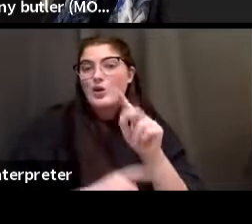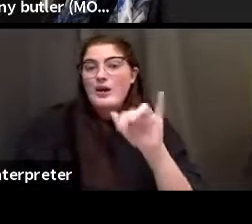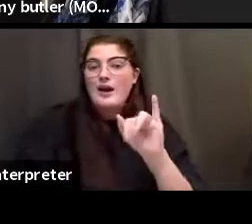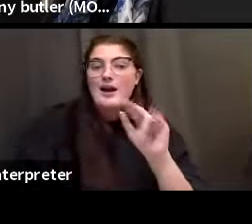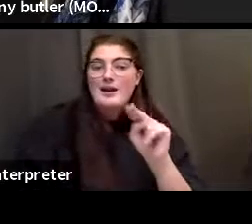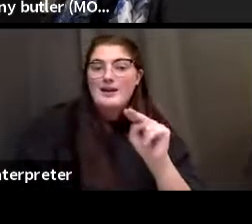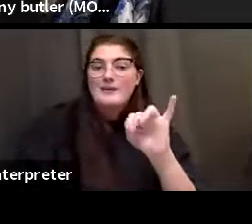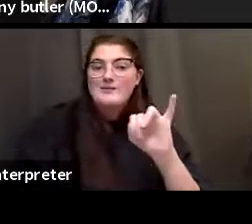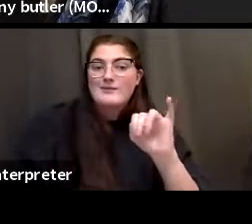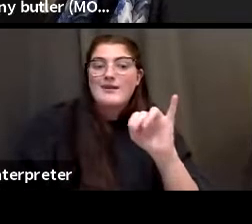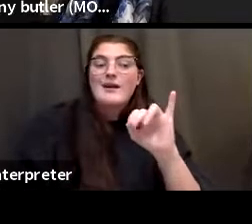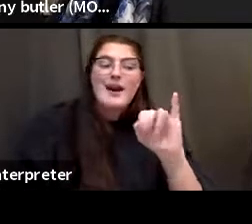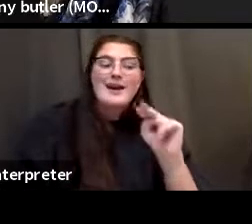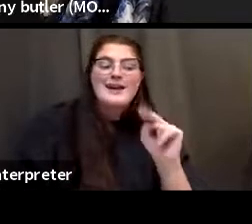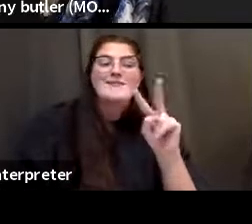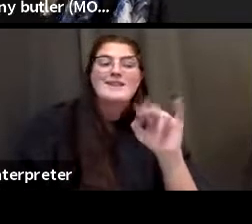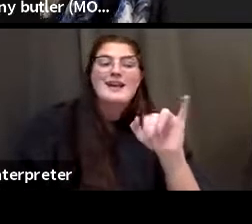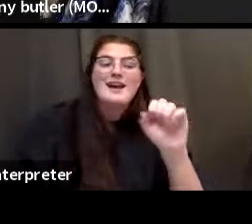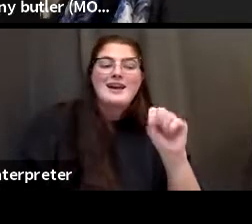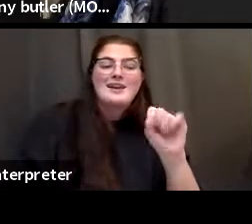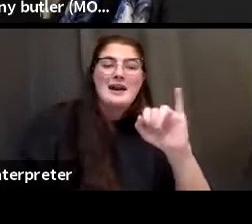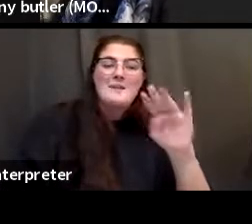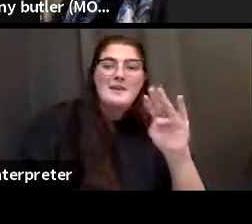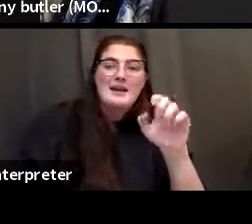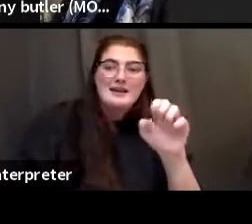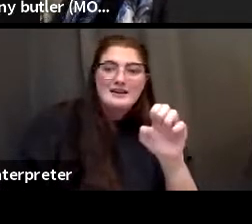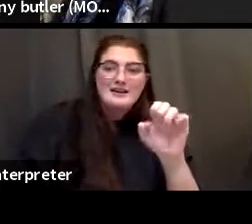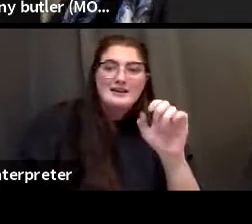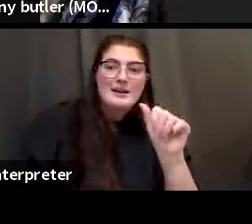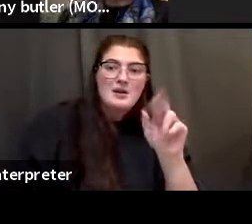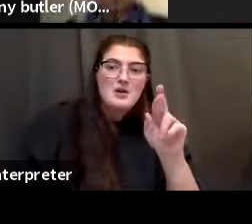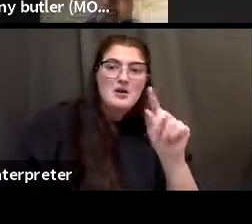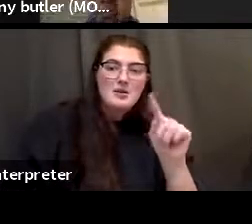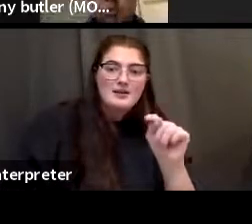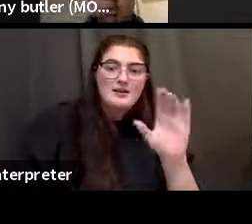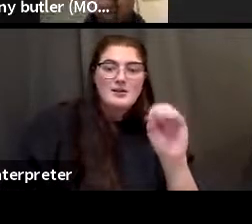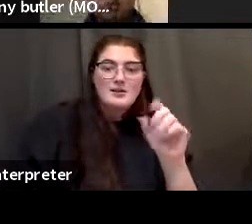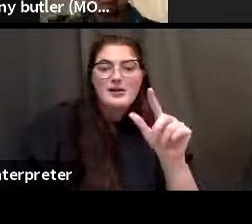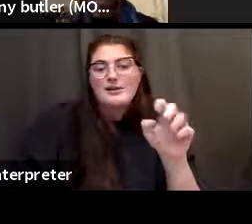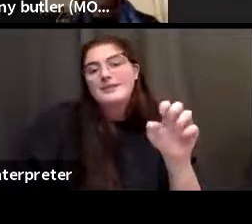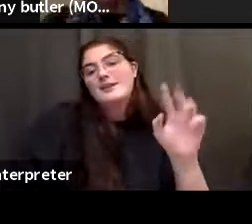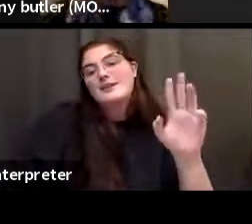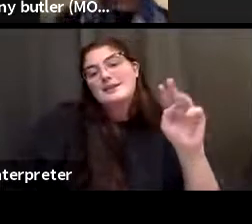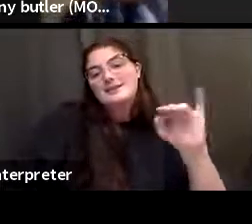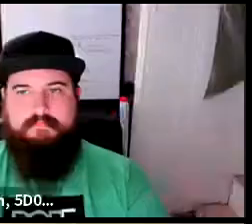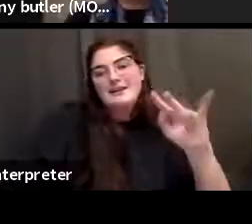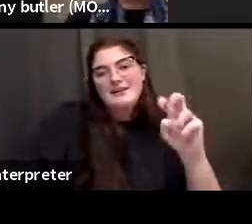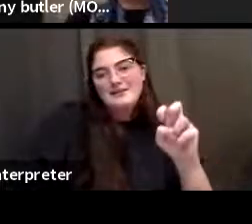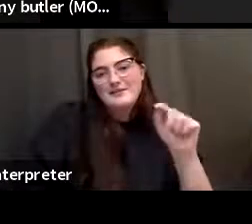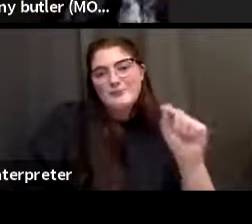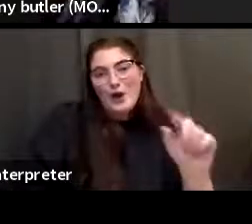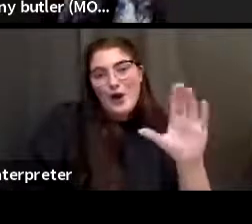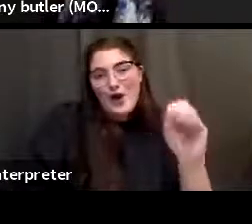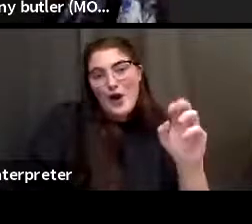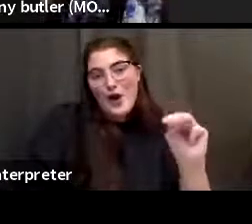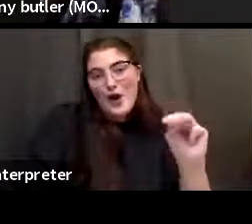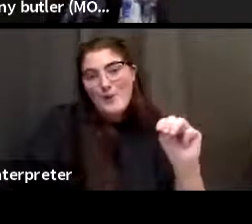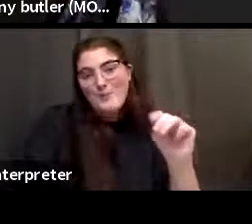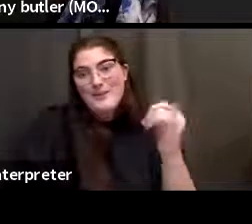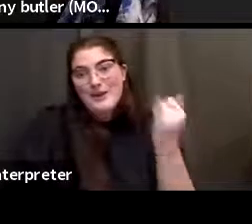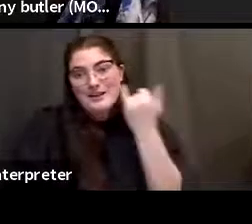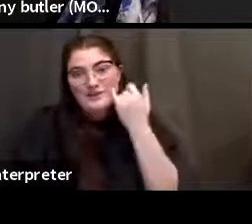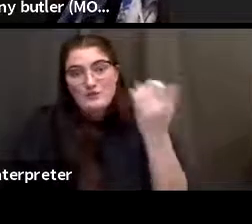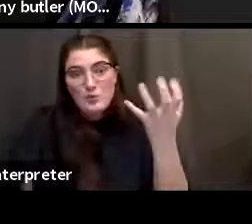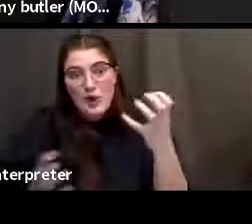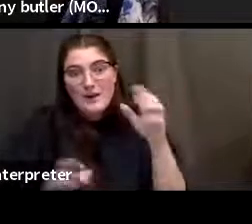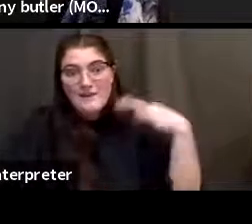anindivisibleartcollective.com. And there is a little section on our website that allows you to fill out a form. If you'd want to volunteer,